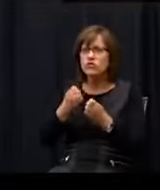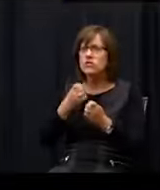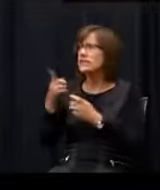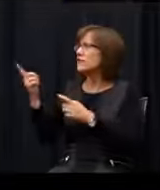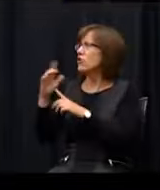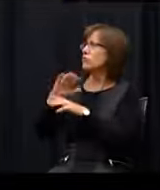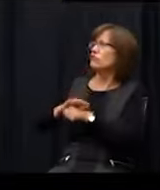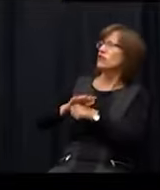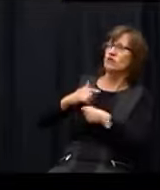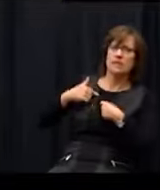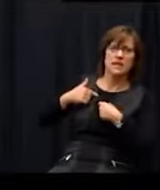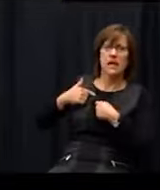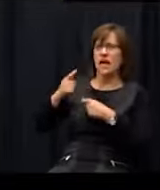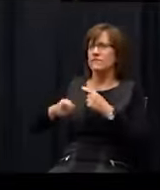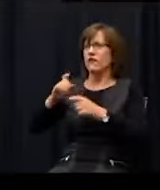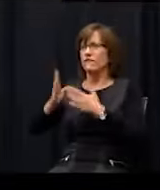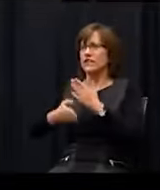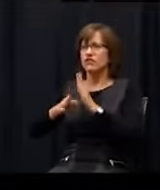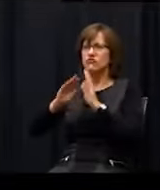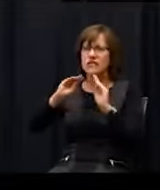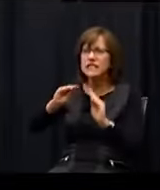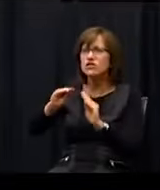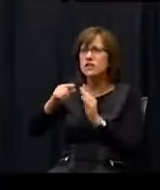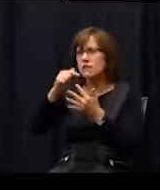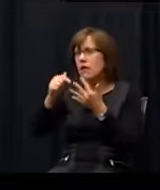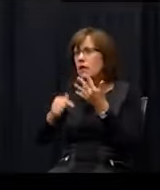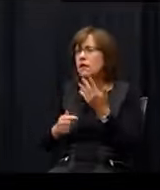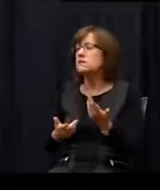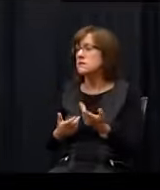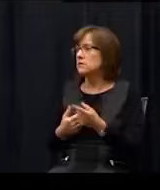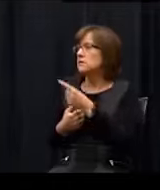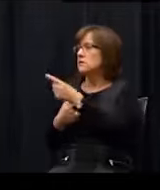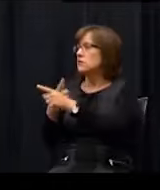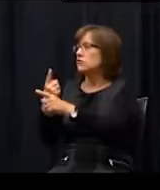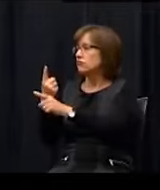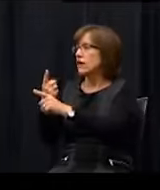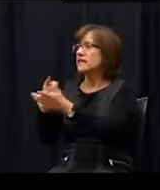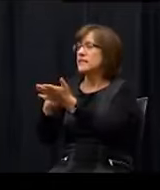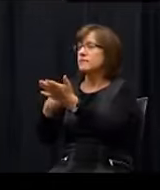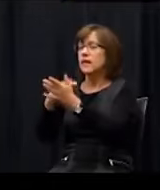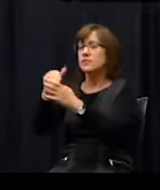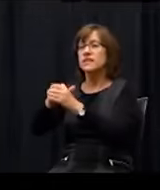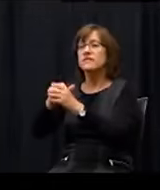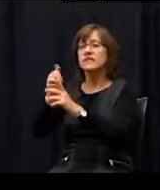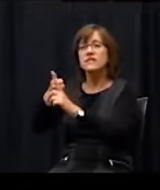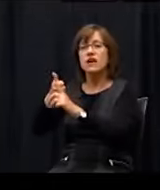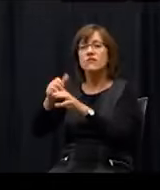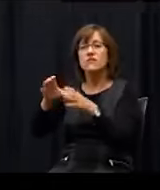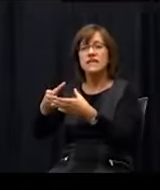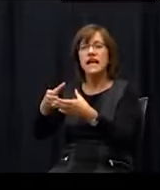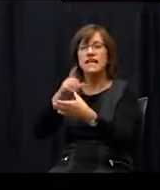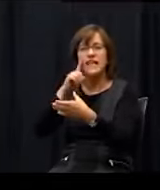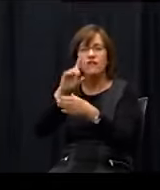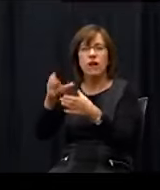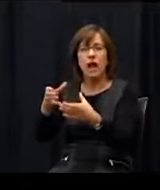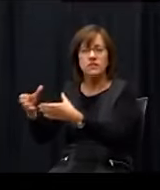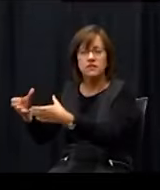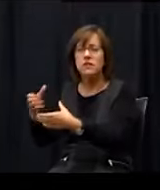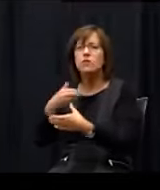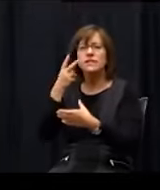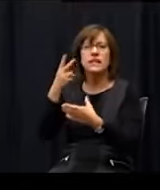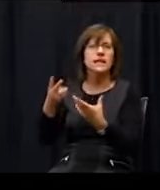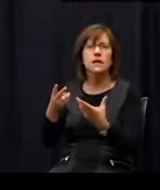honesty. I think that's why in our self-contained classes and the programs that have them, we see an overabundance of that, and our kids